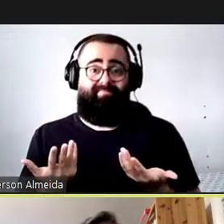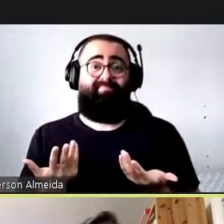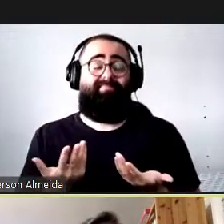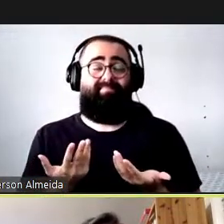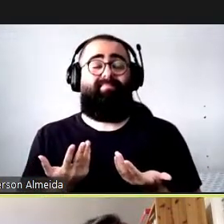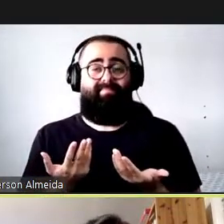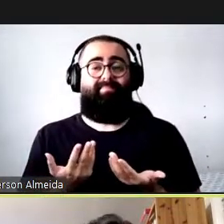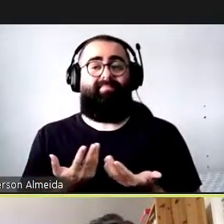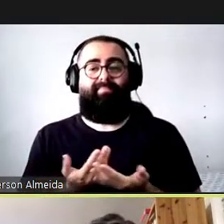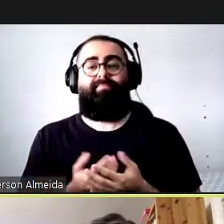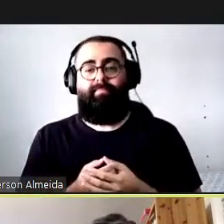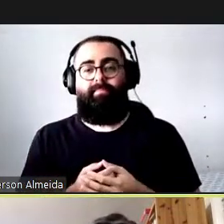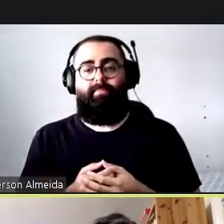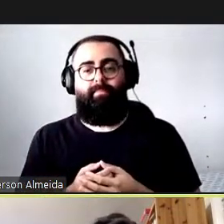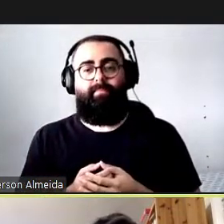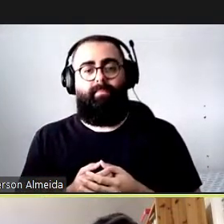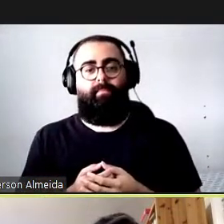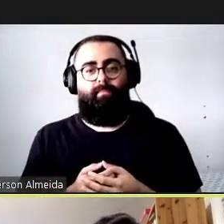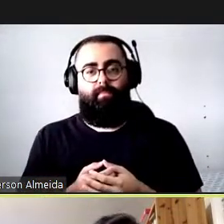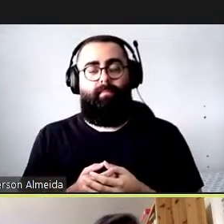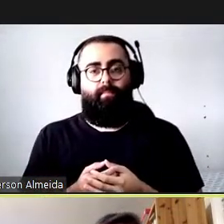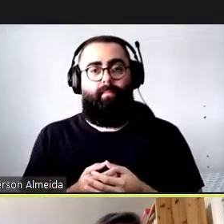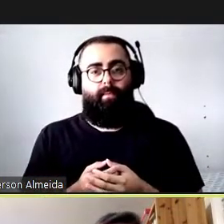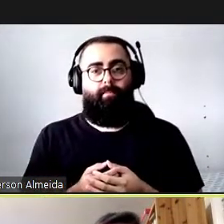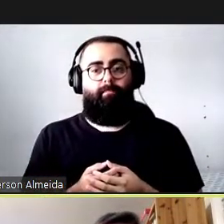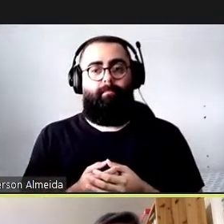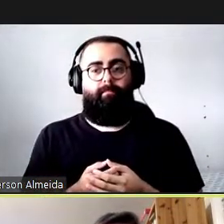And some of the early research on